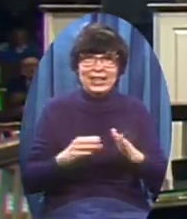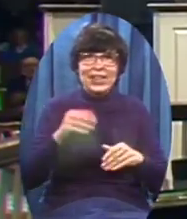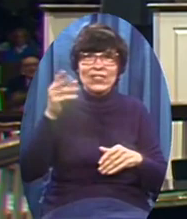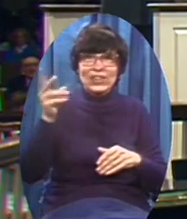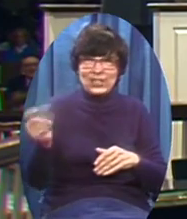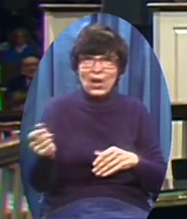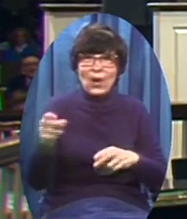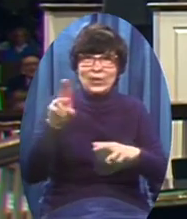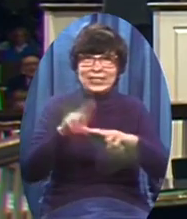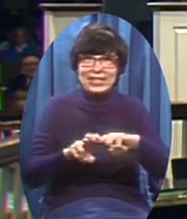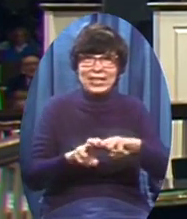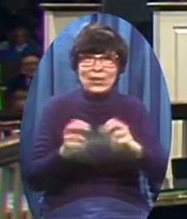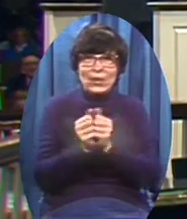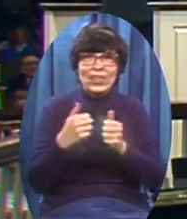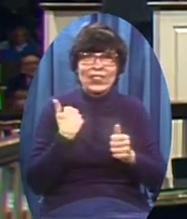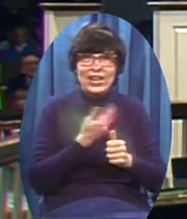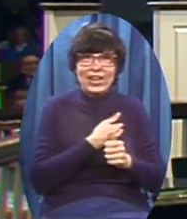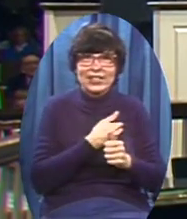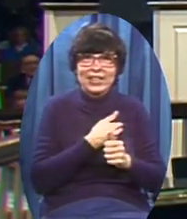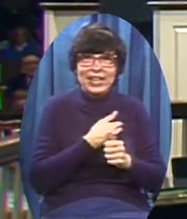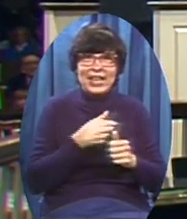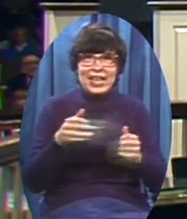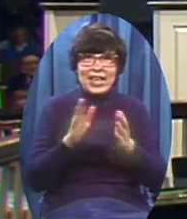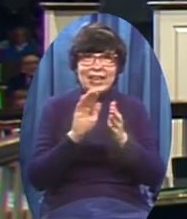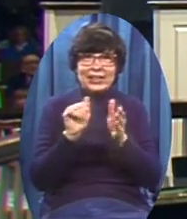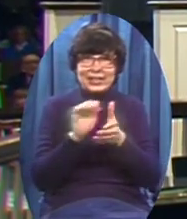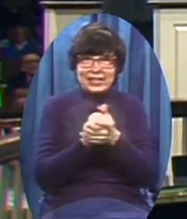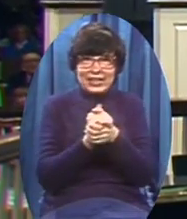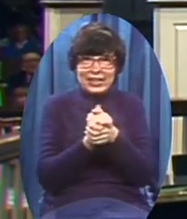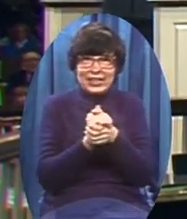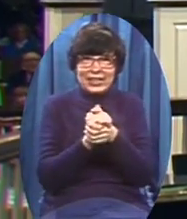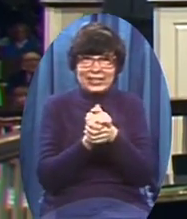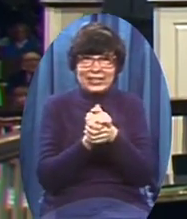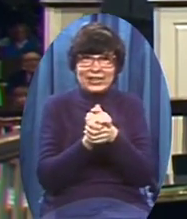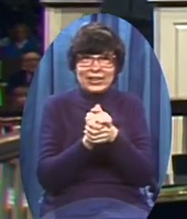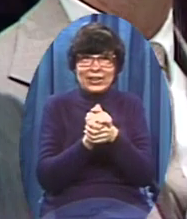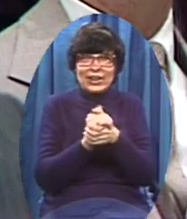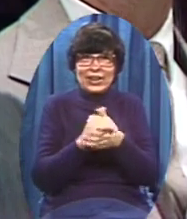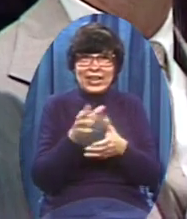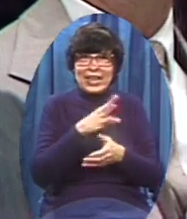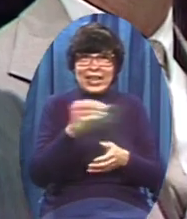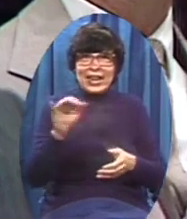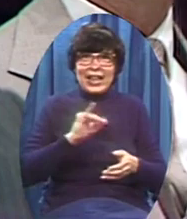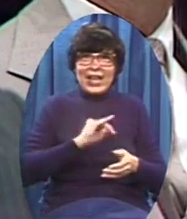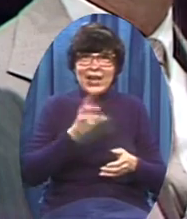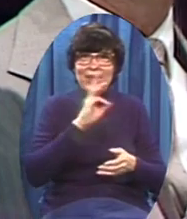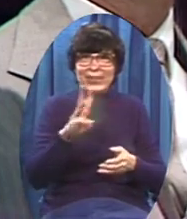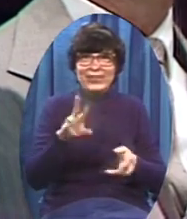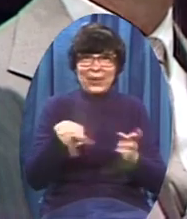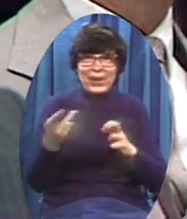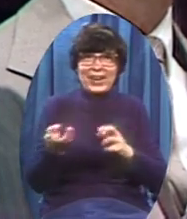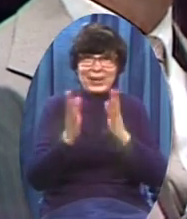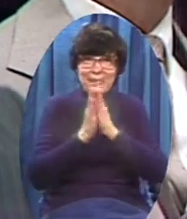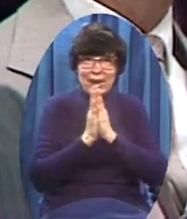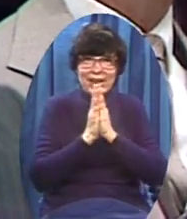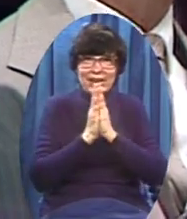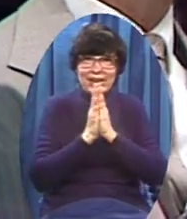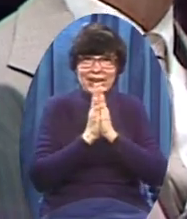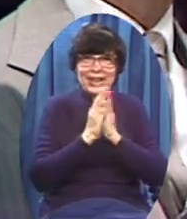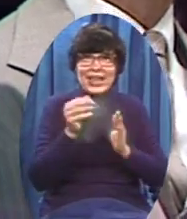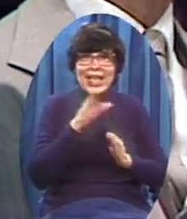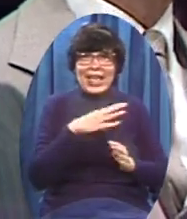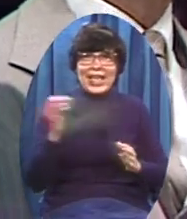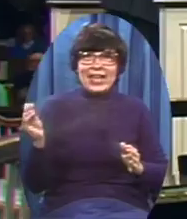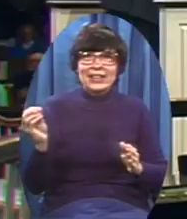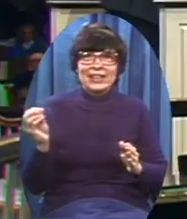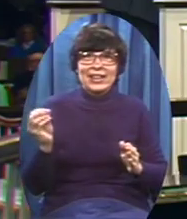right up on that stool, folded his little front paws together, and of course I bowed my head, expecting her to call on her